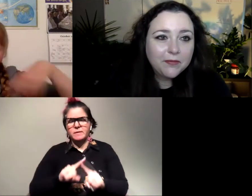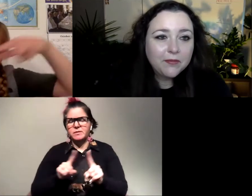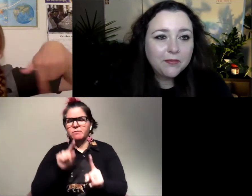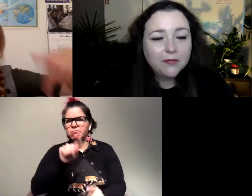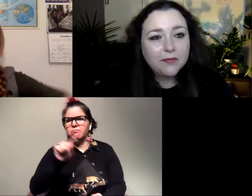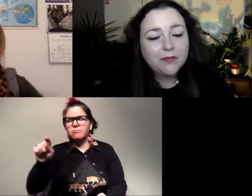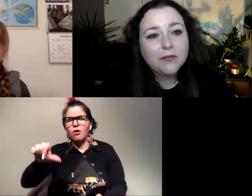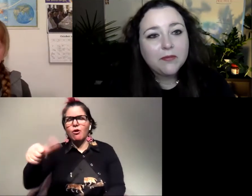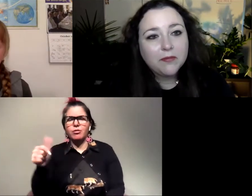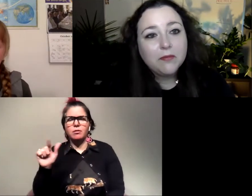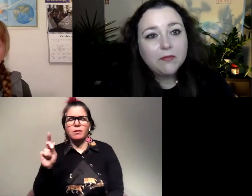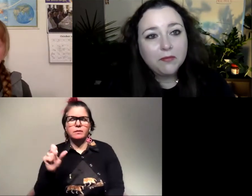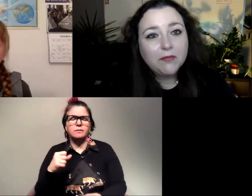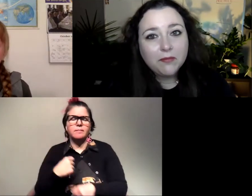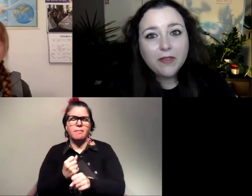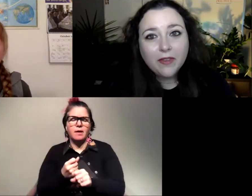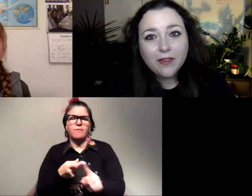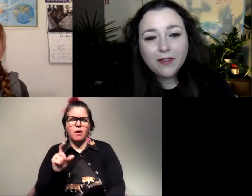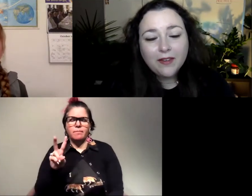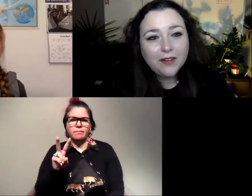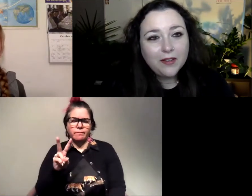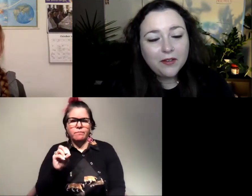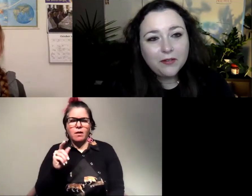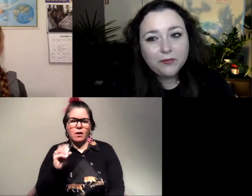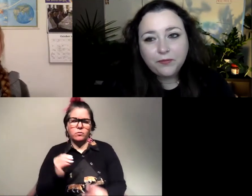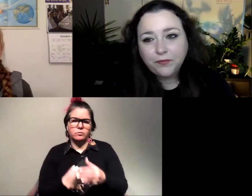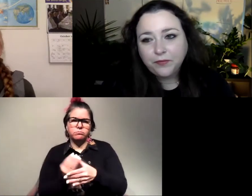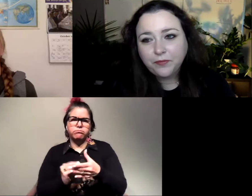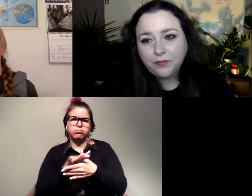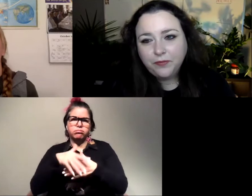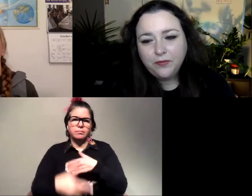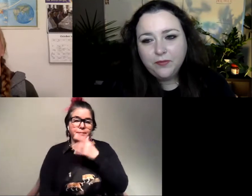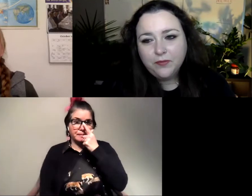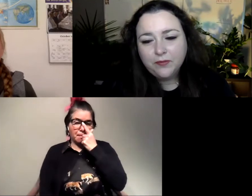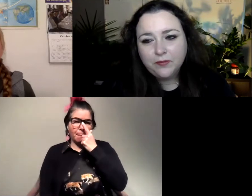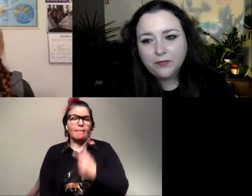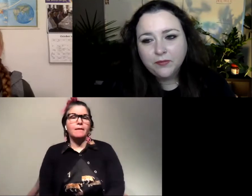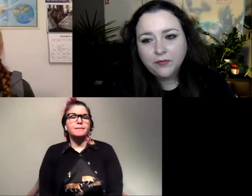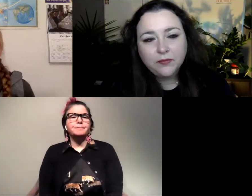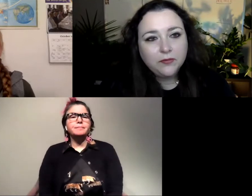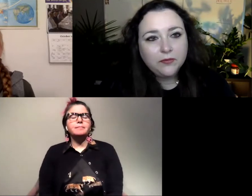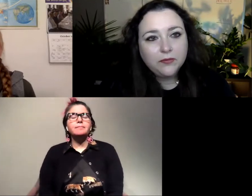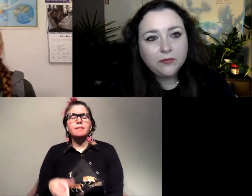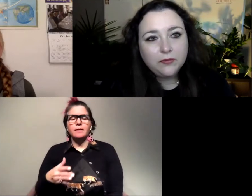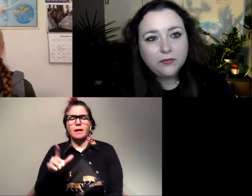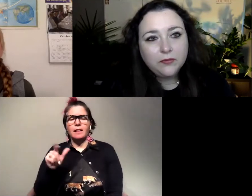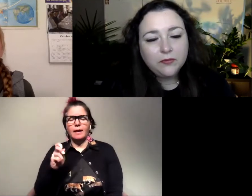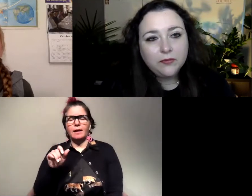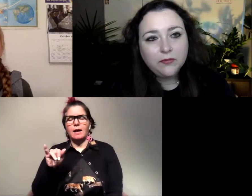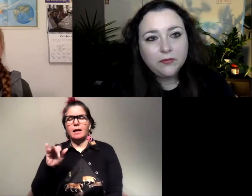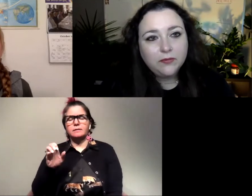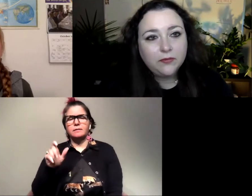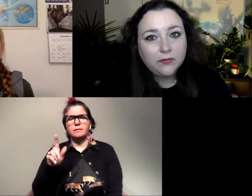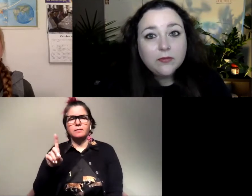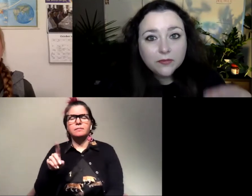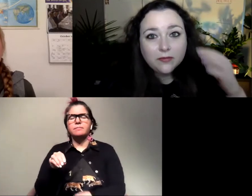other lakes that are formed in volcanic craters around the world. The lake in Iceland is not in a